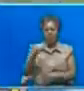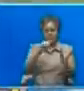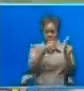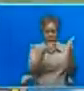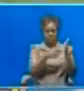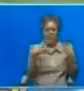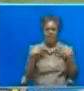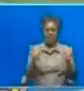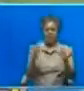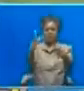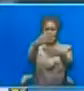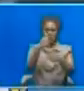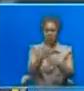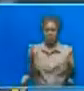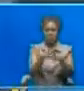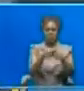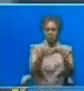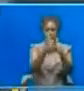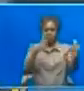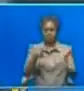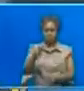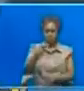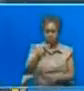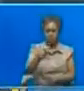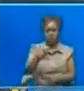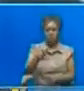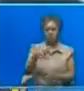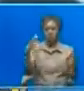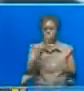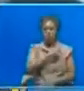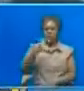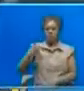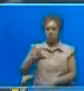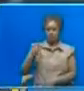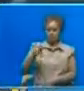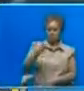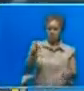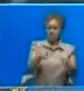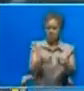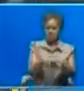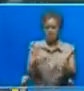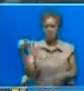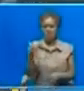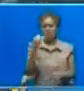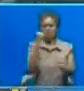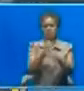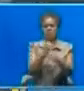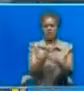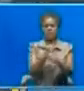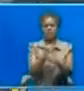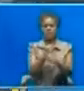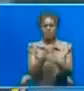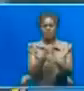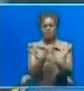World Health Organization, as prevention is at the heart of what the National Committee of Ebola Vigilance in Equatorial Guinea is doing.